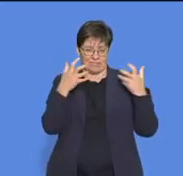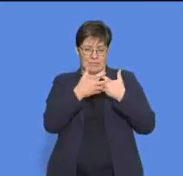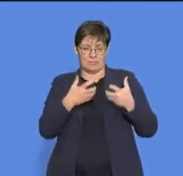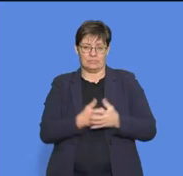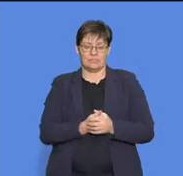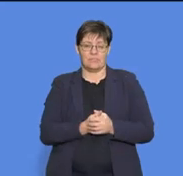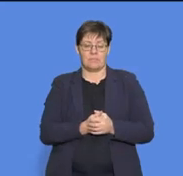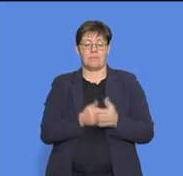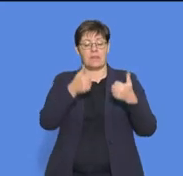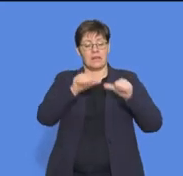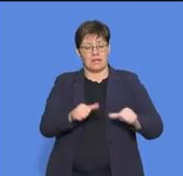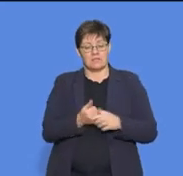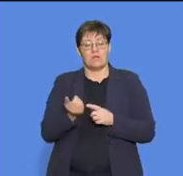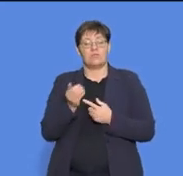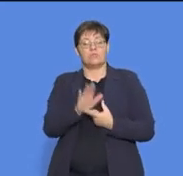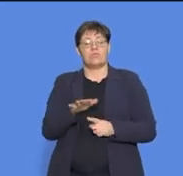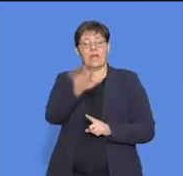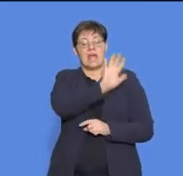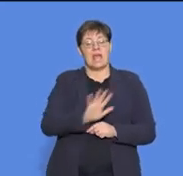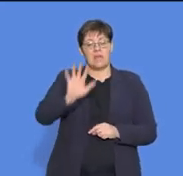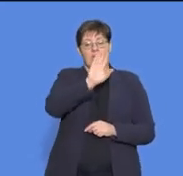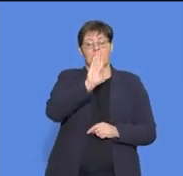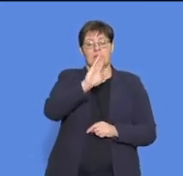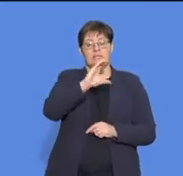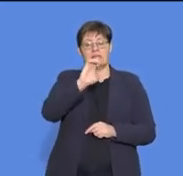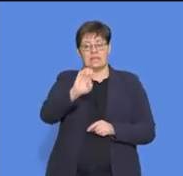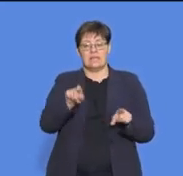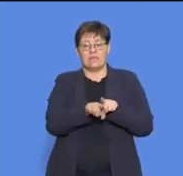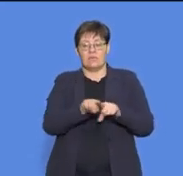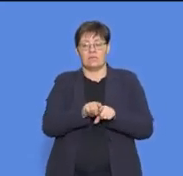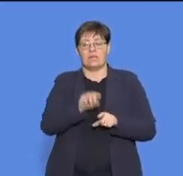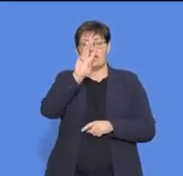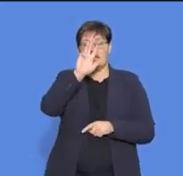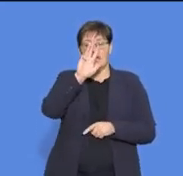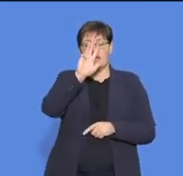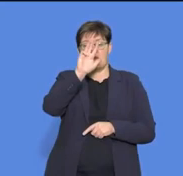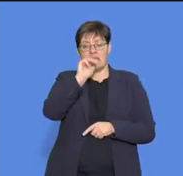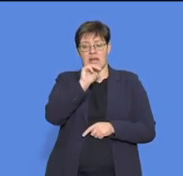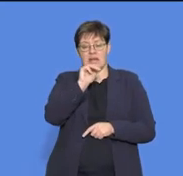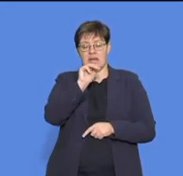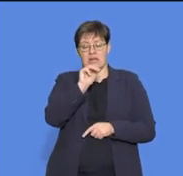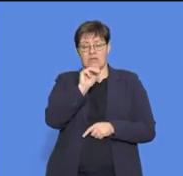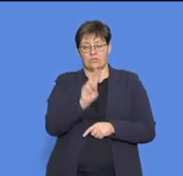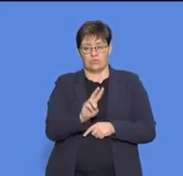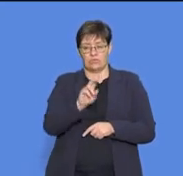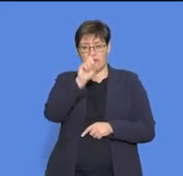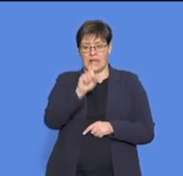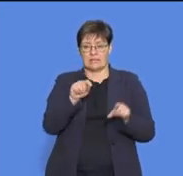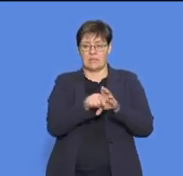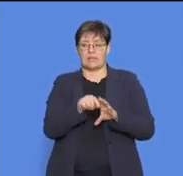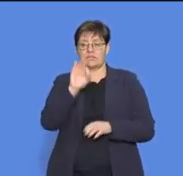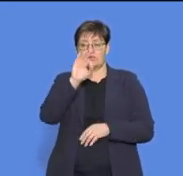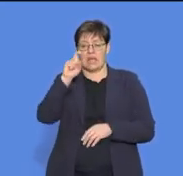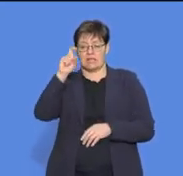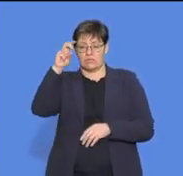theta as we needed. Okay, so the next thing is show that the area of BCE is equal to the expression on the right